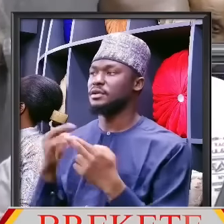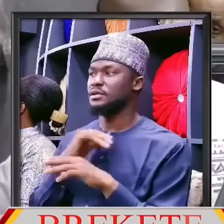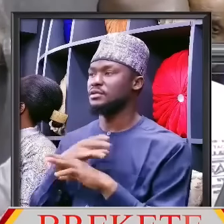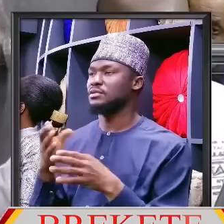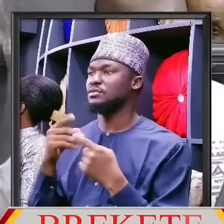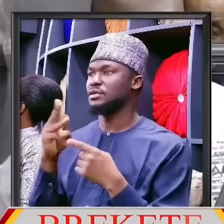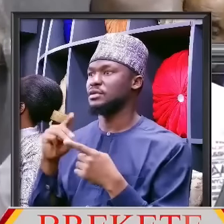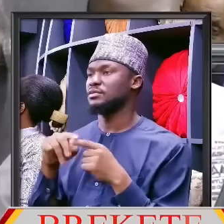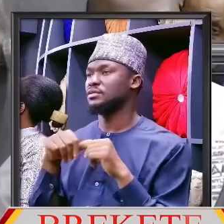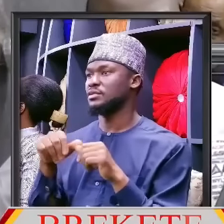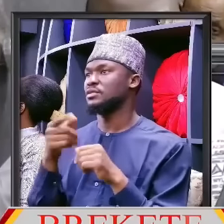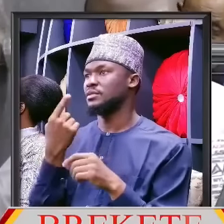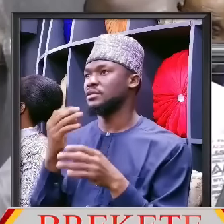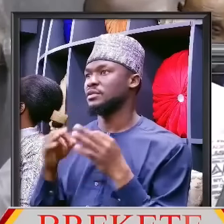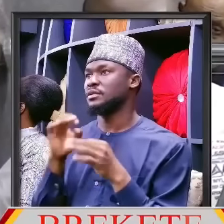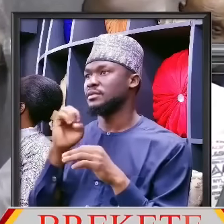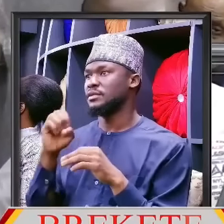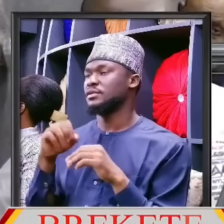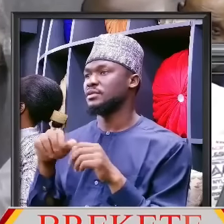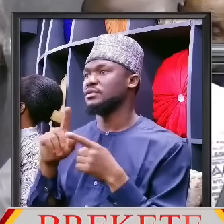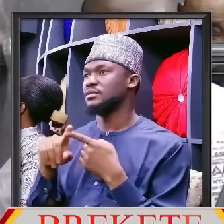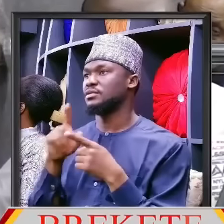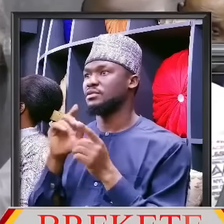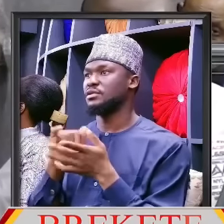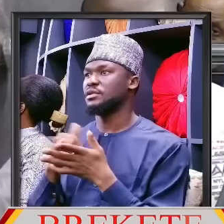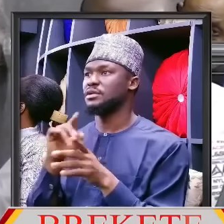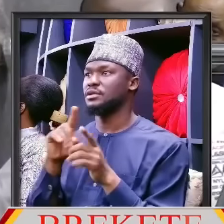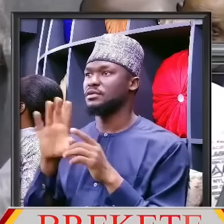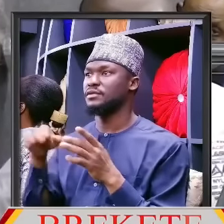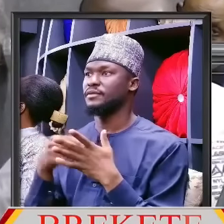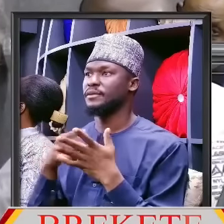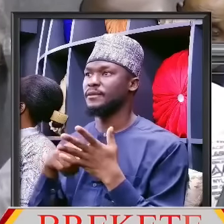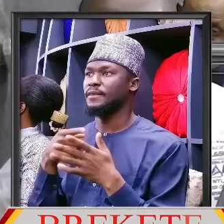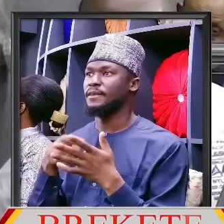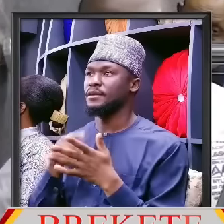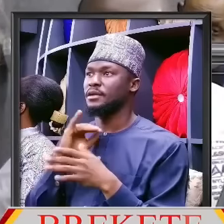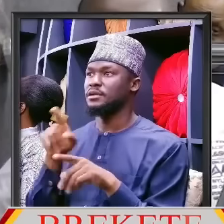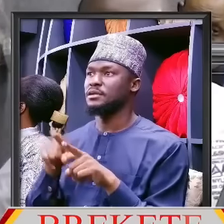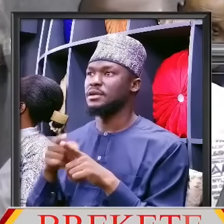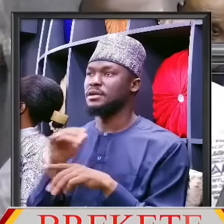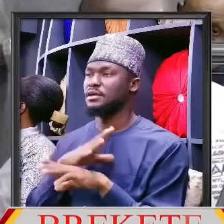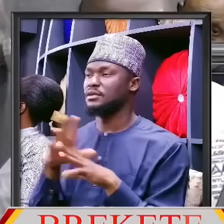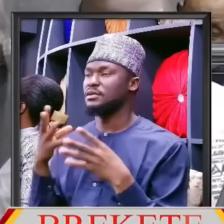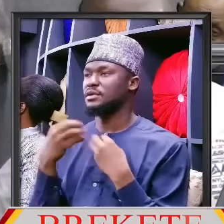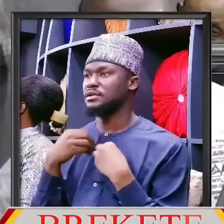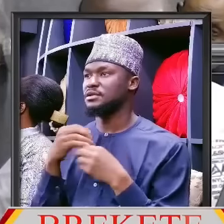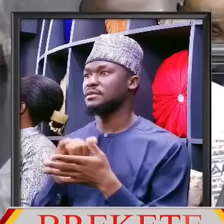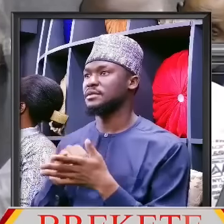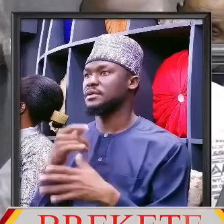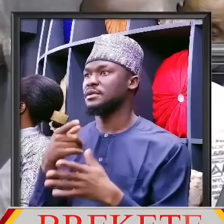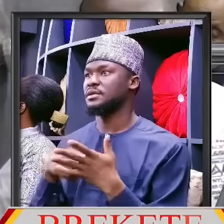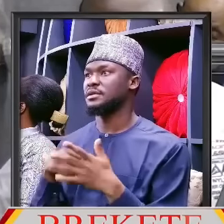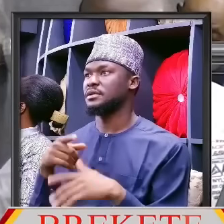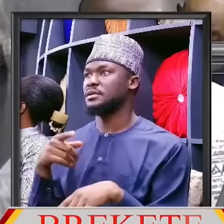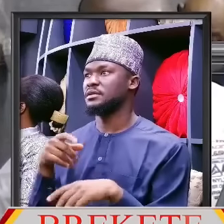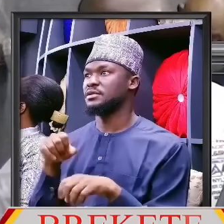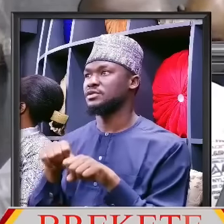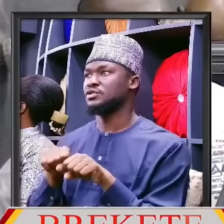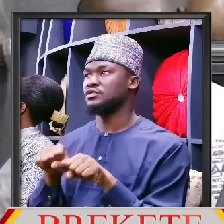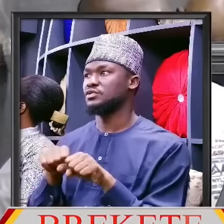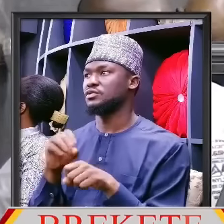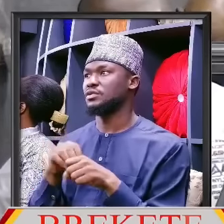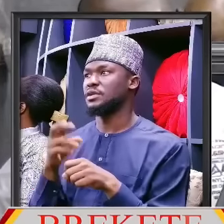make it continue. Because if he continue to talk, say they do this, do that, it means say he never still acknowledge, say that koi shoe where they